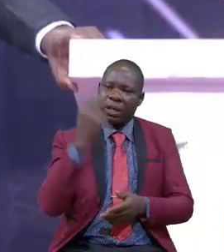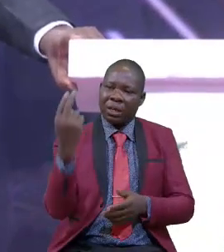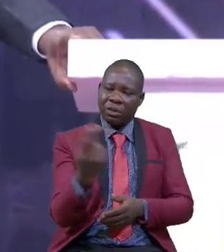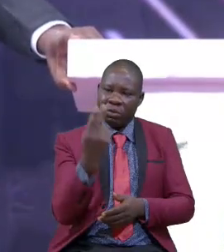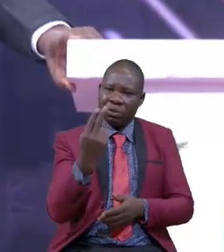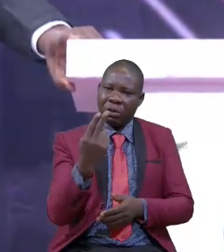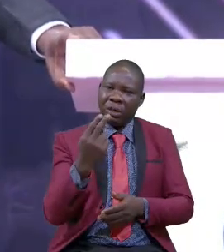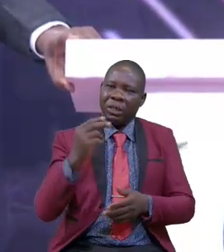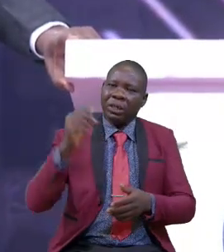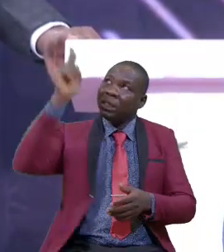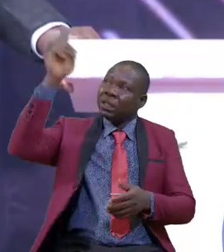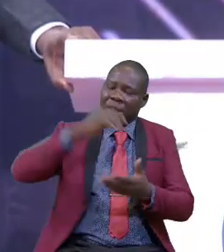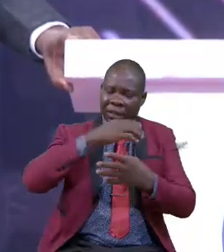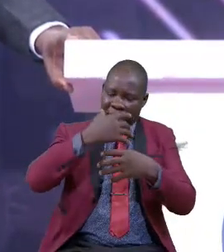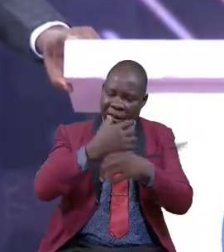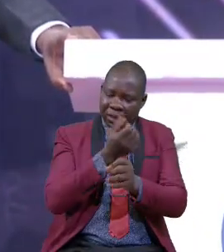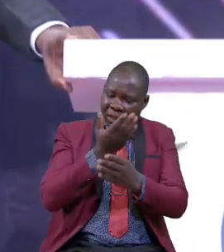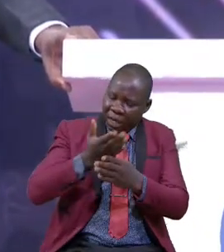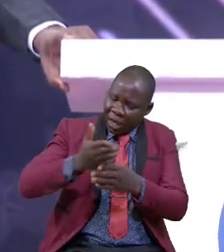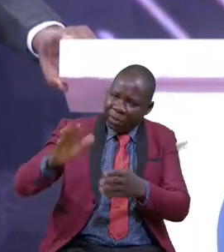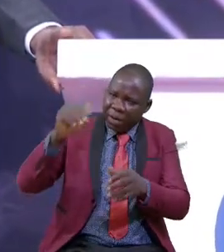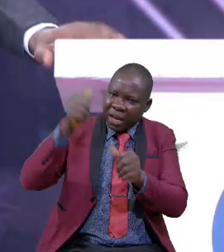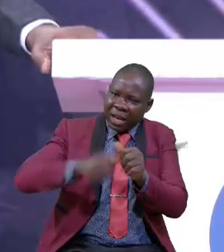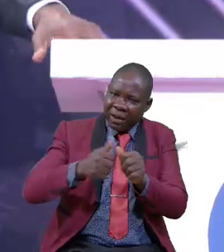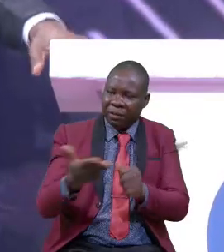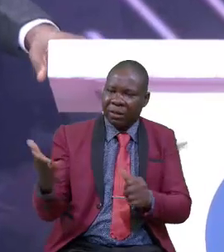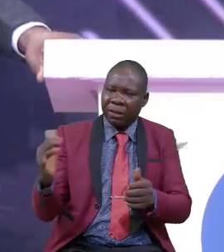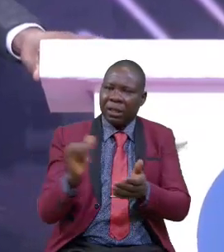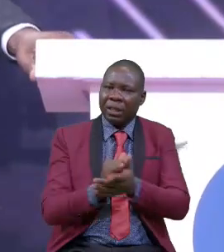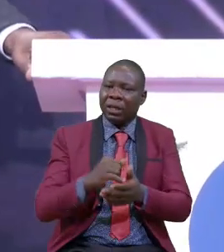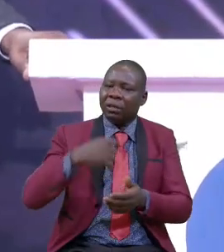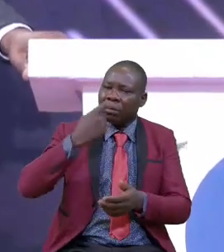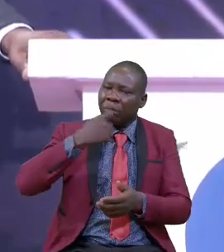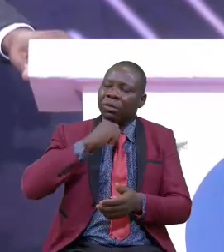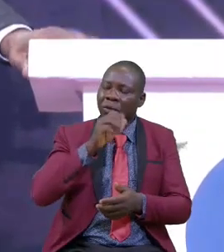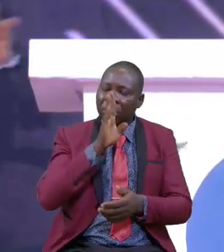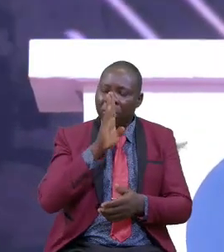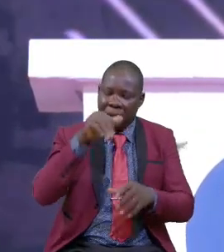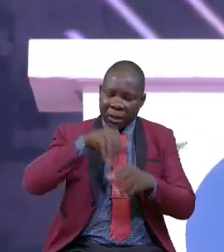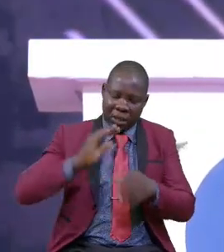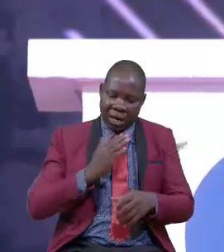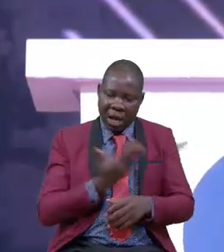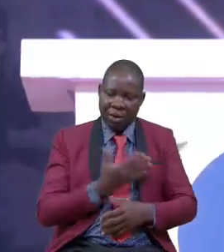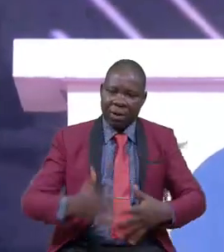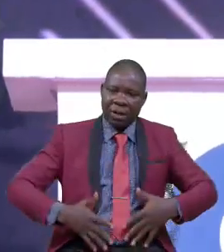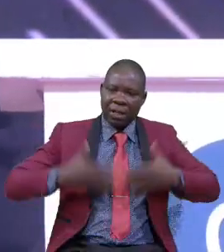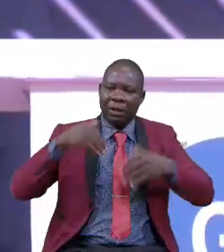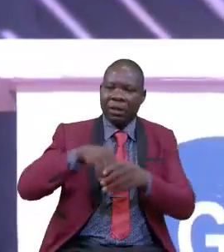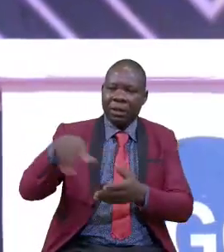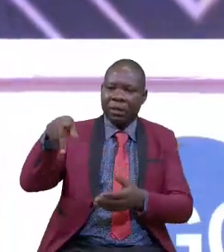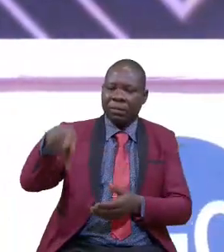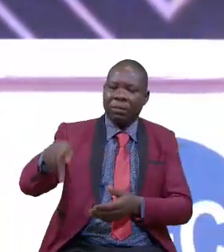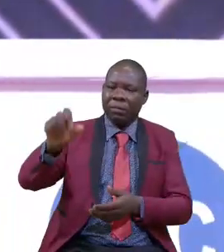away everything that shouldn't be in our life. Look at Psalm 51 verse 17. In